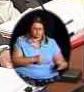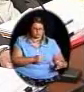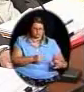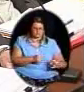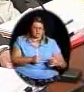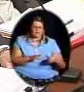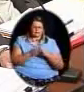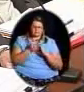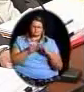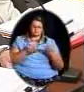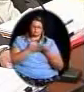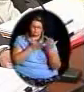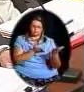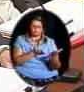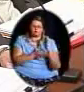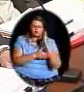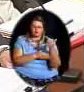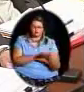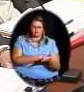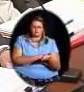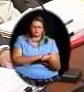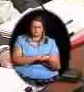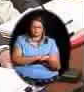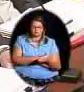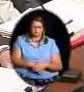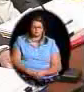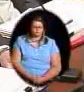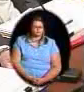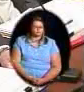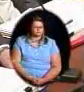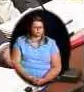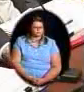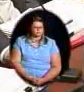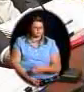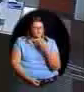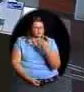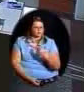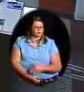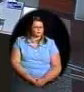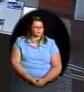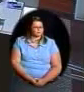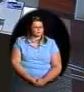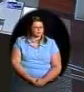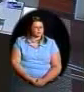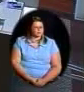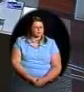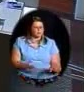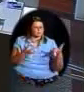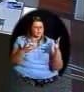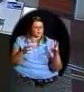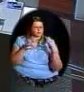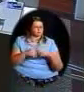provide us with data to answer our questions on that. Thank you. I'm done.